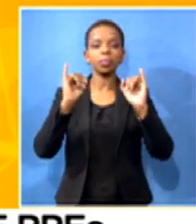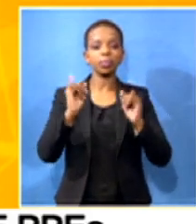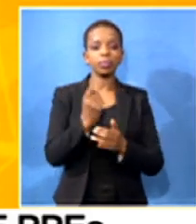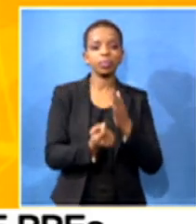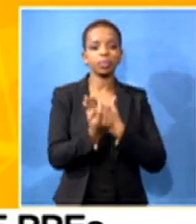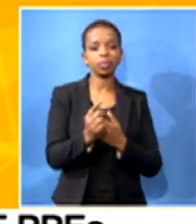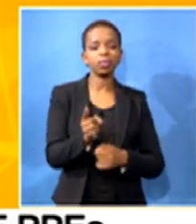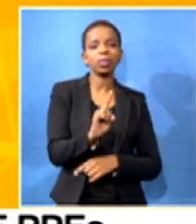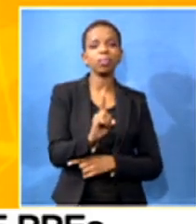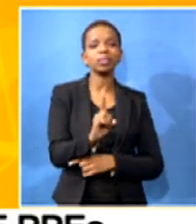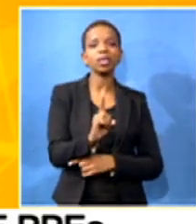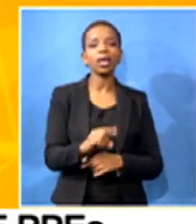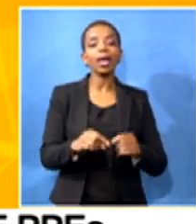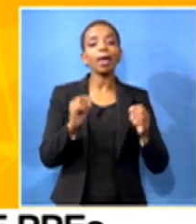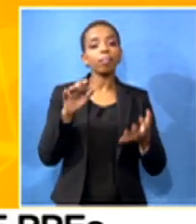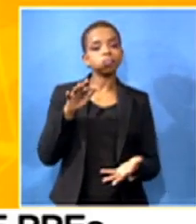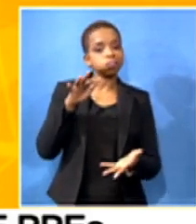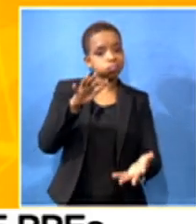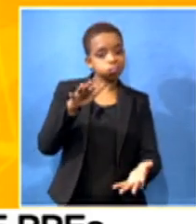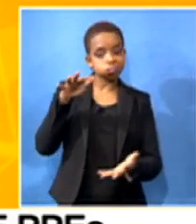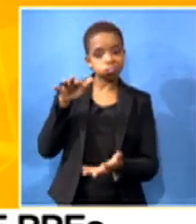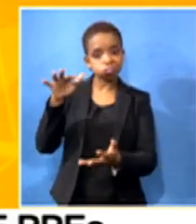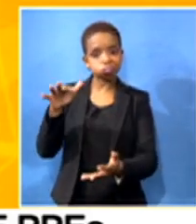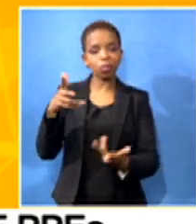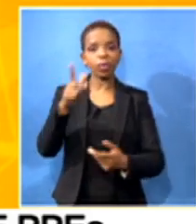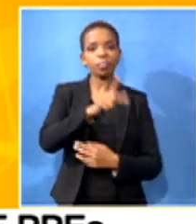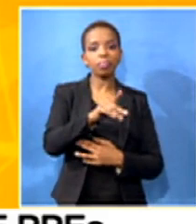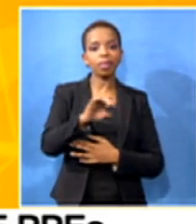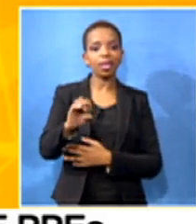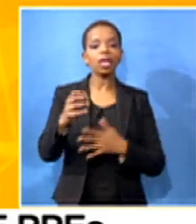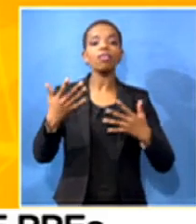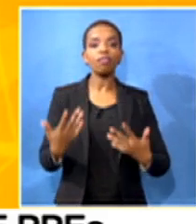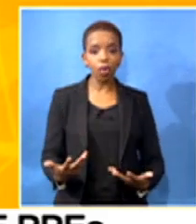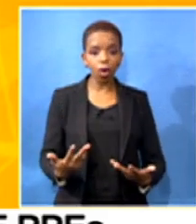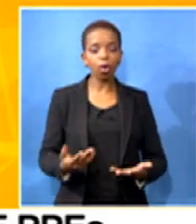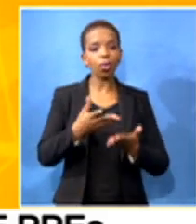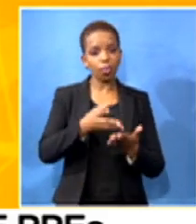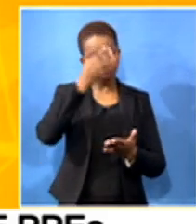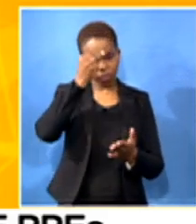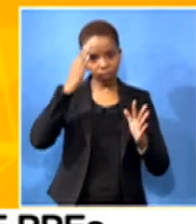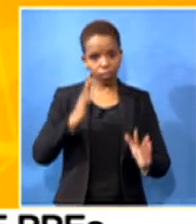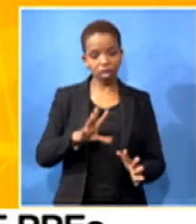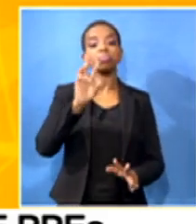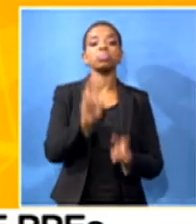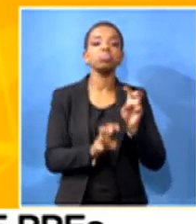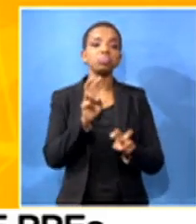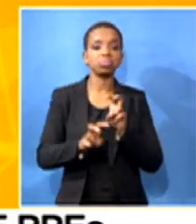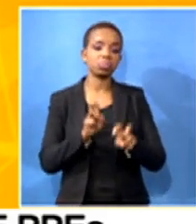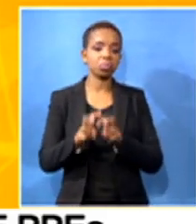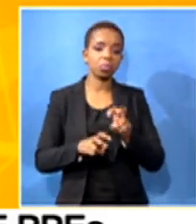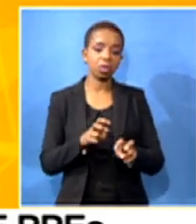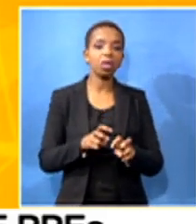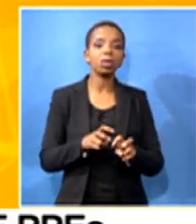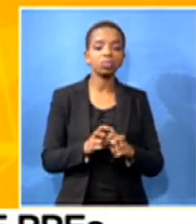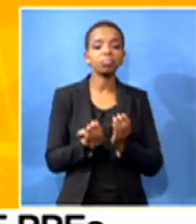quantities of personal protective equipment that was meant for learners was stolen en route to circuit offices and schools in